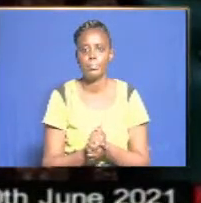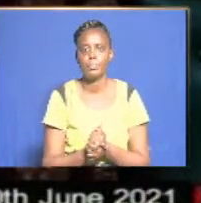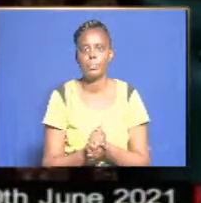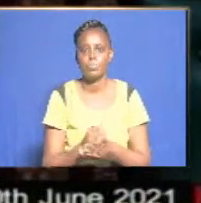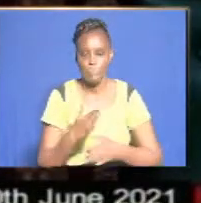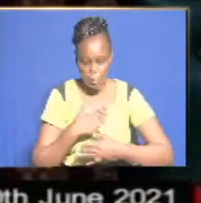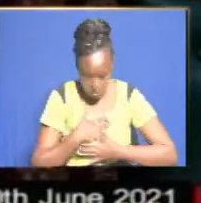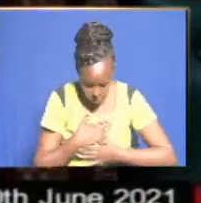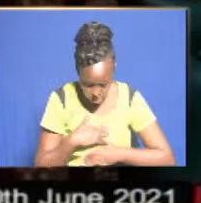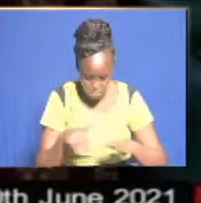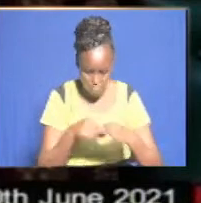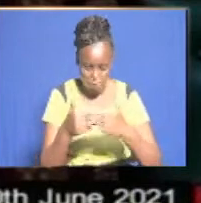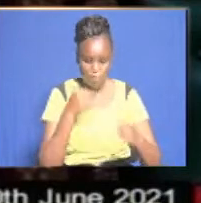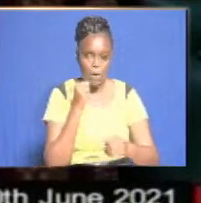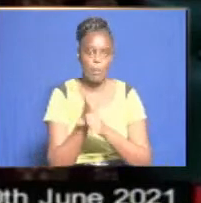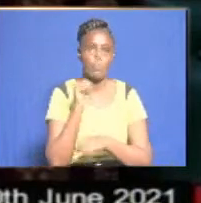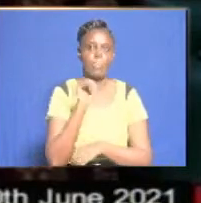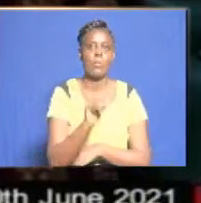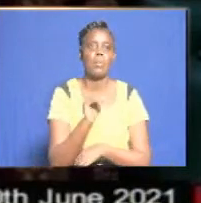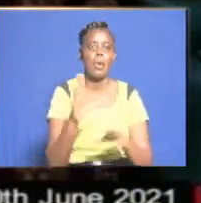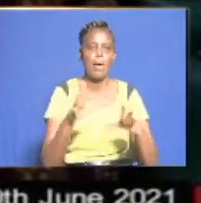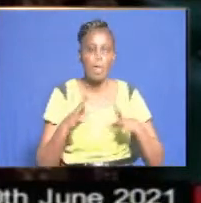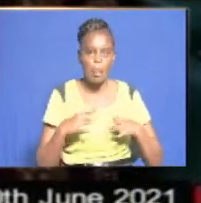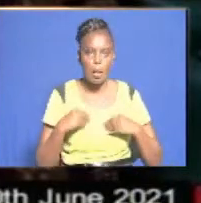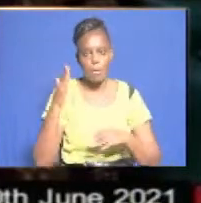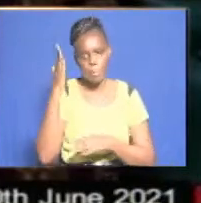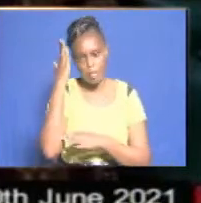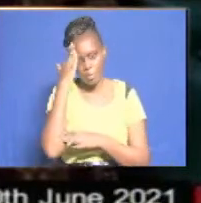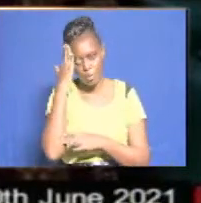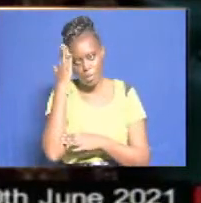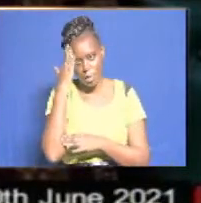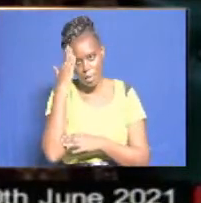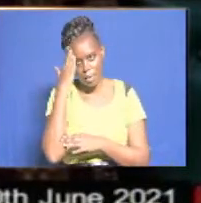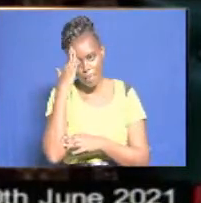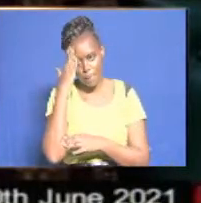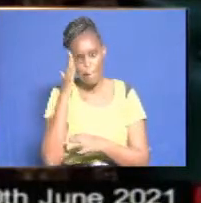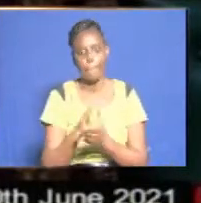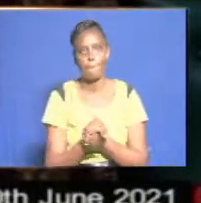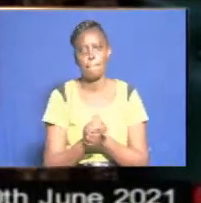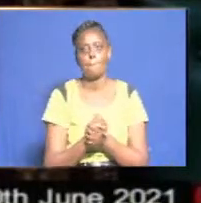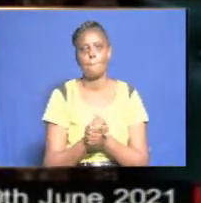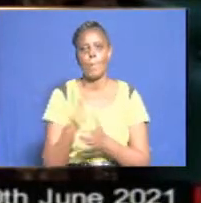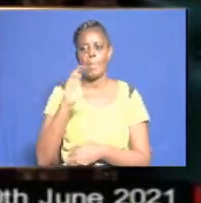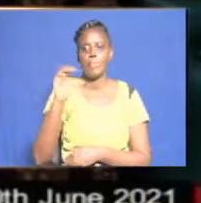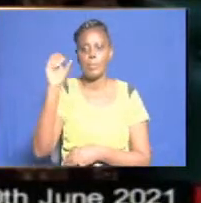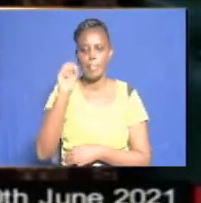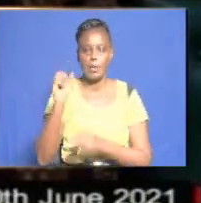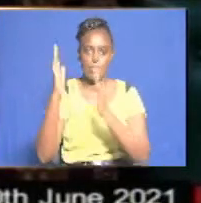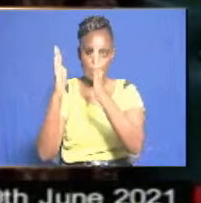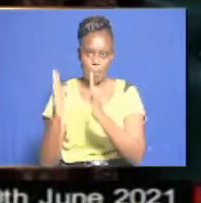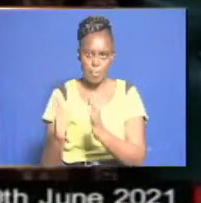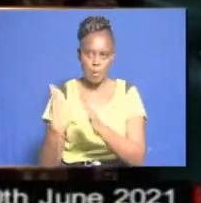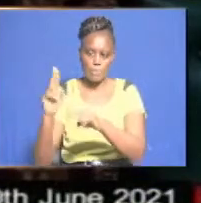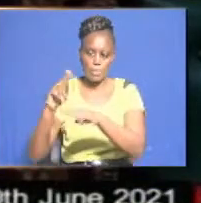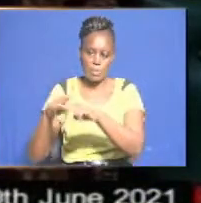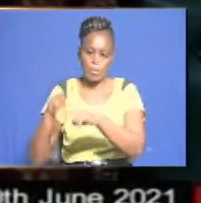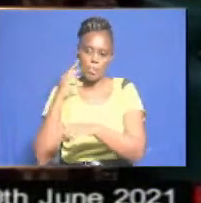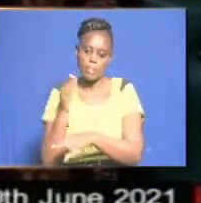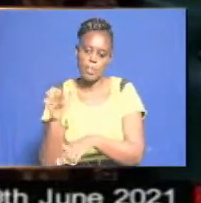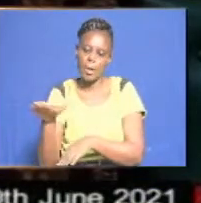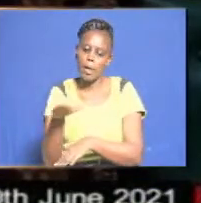Honourable members, before I do so, allow me to recognize the following Cabinet Secretaries who are sitting in the Speaker's